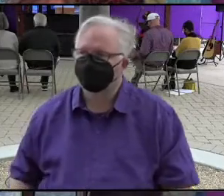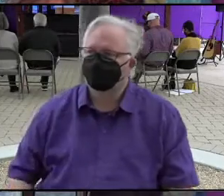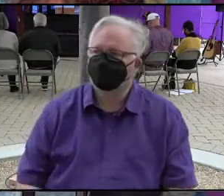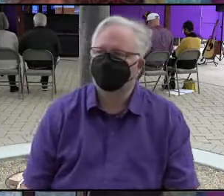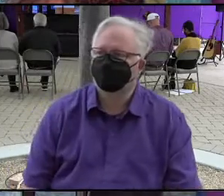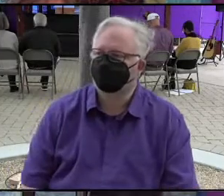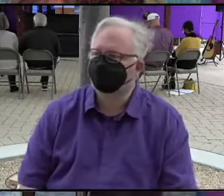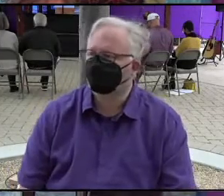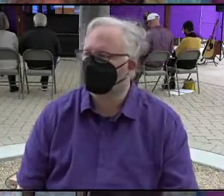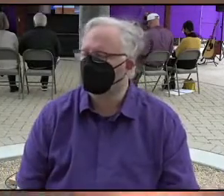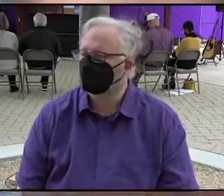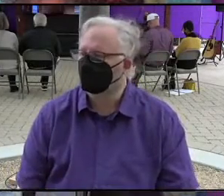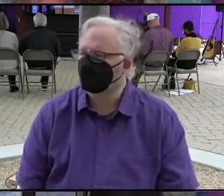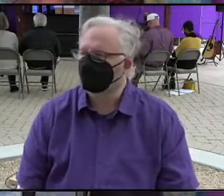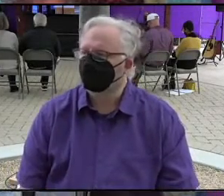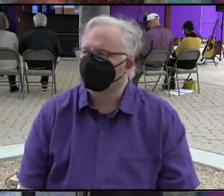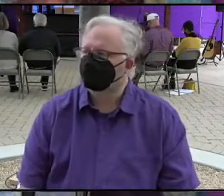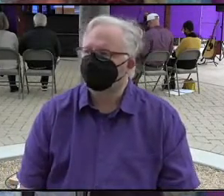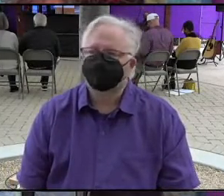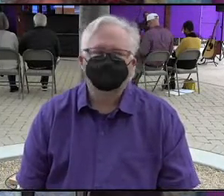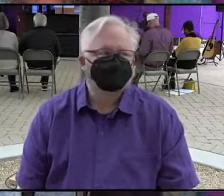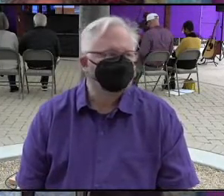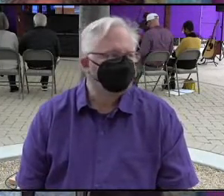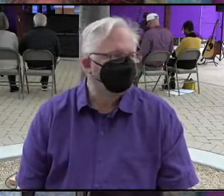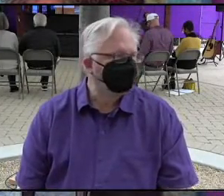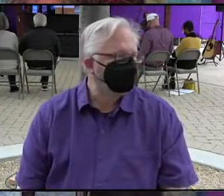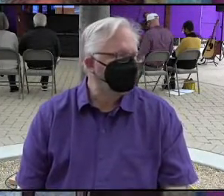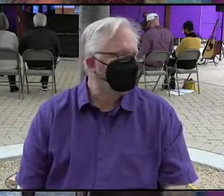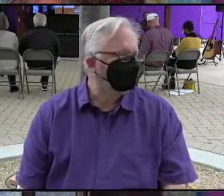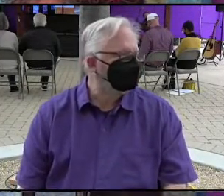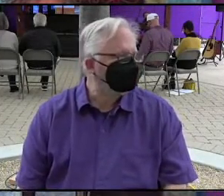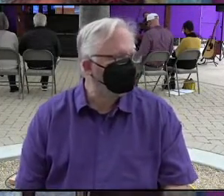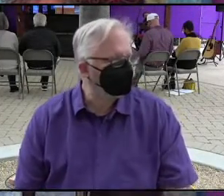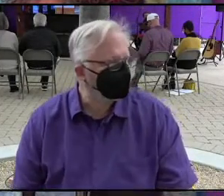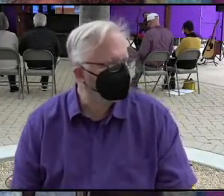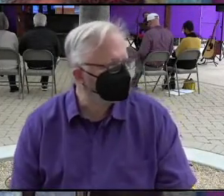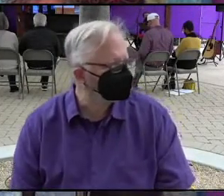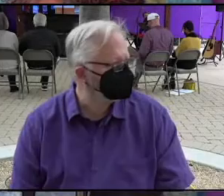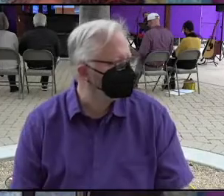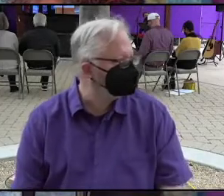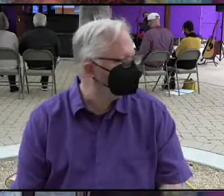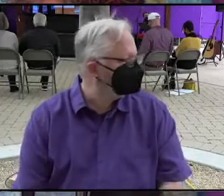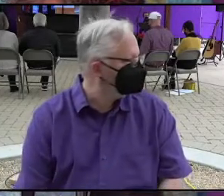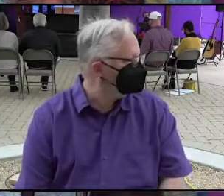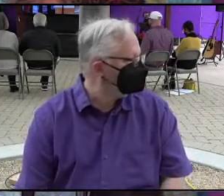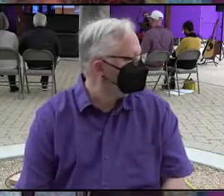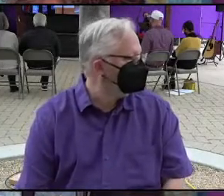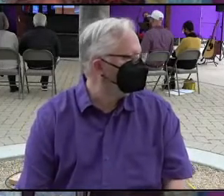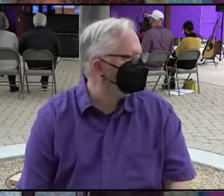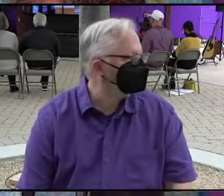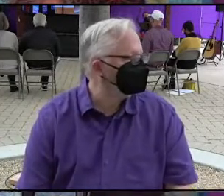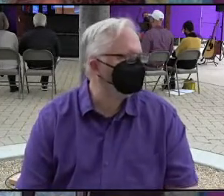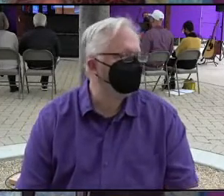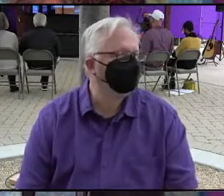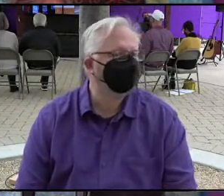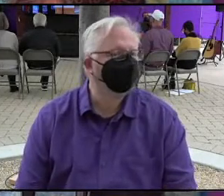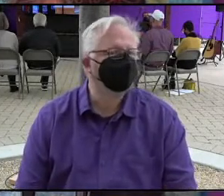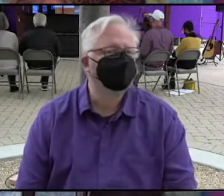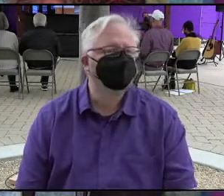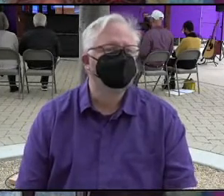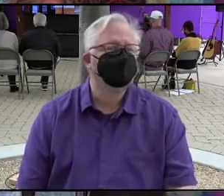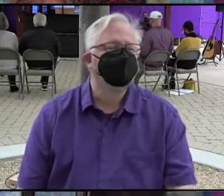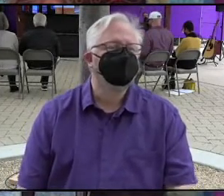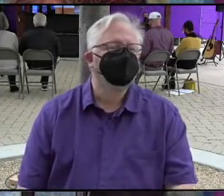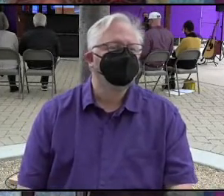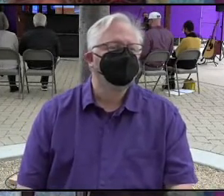policías que causan peligros ambientales a las personas de bajos ingresos y personas de color. Es